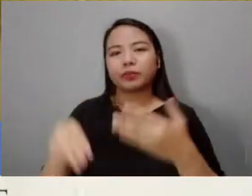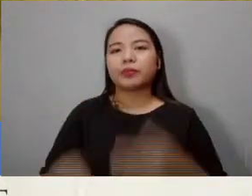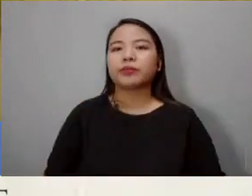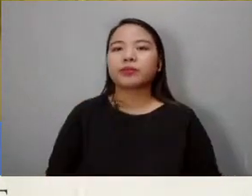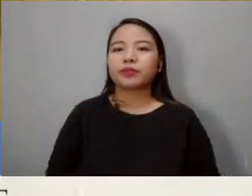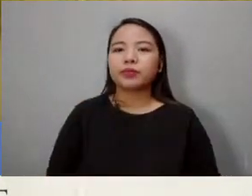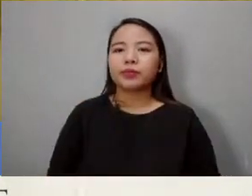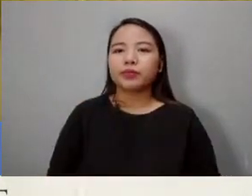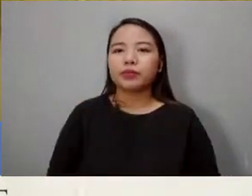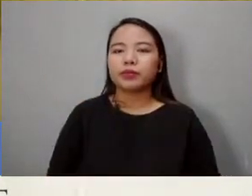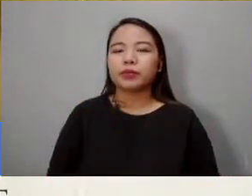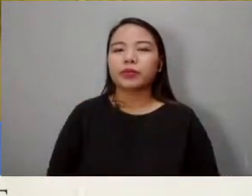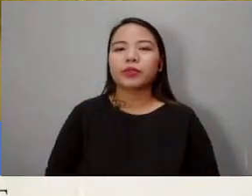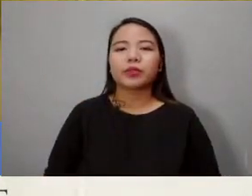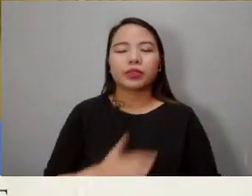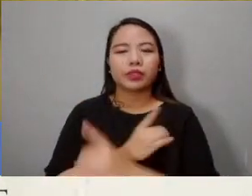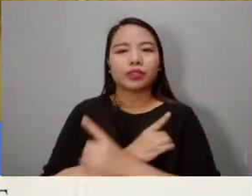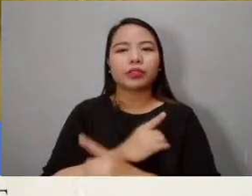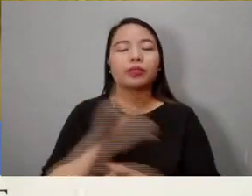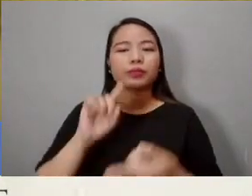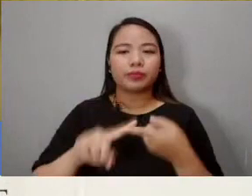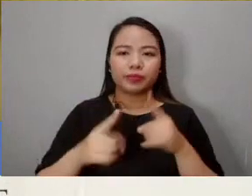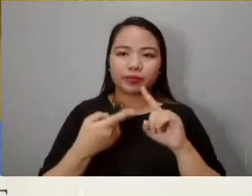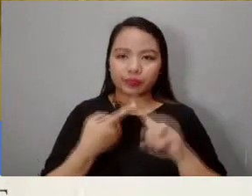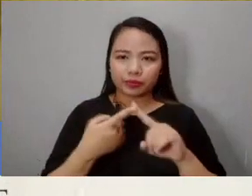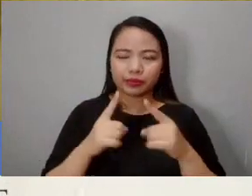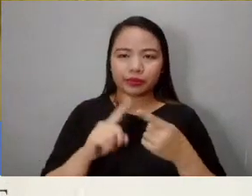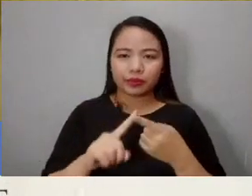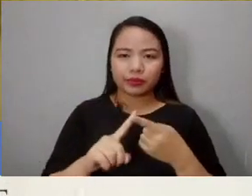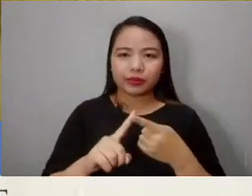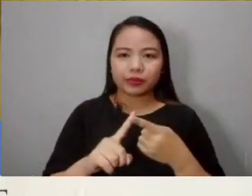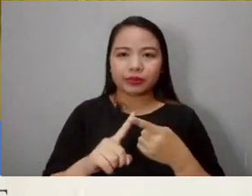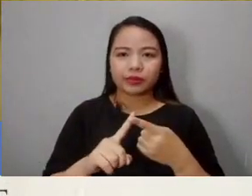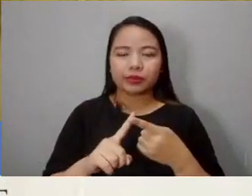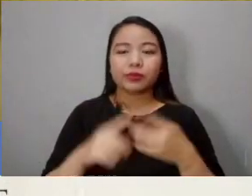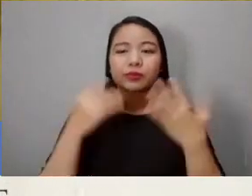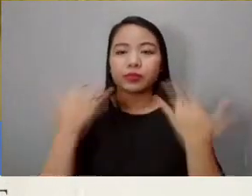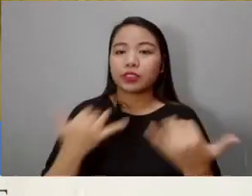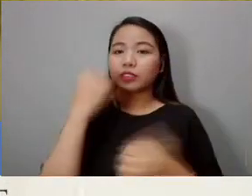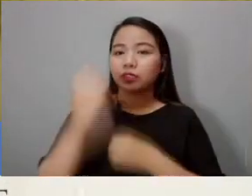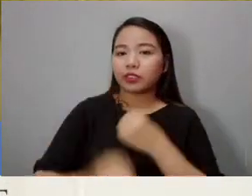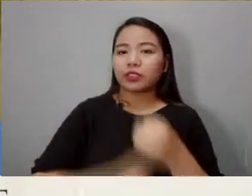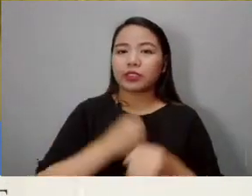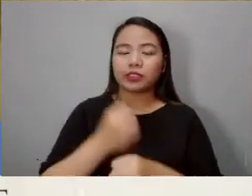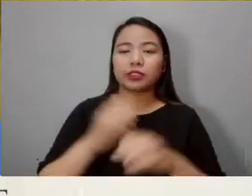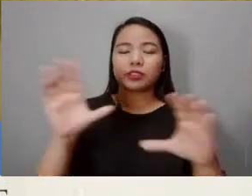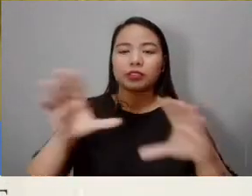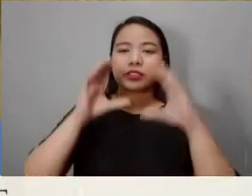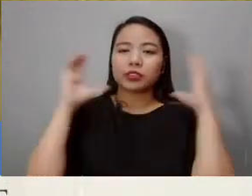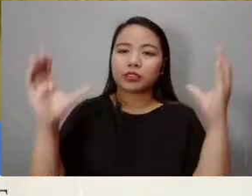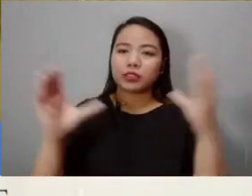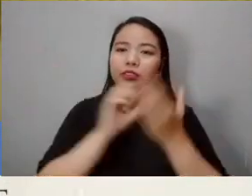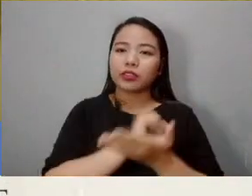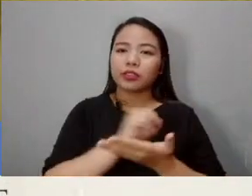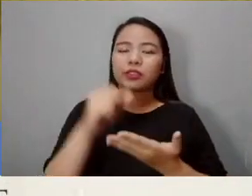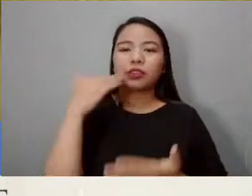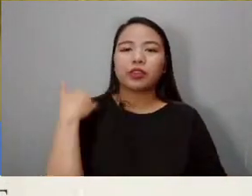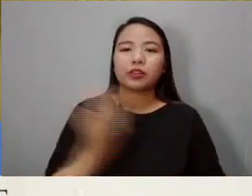My dear friends, this year's celebration of the Solemnity of Our Lady of